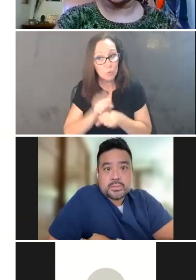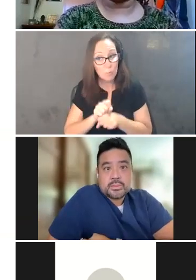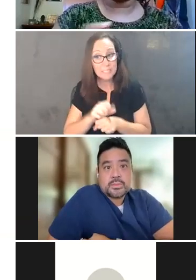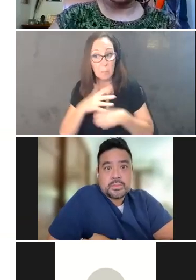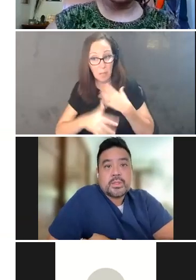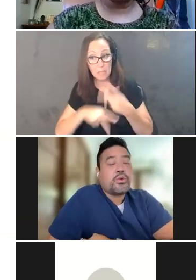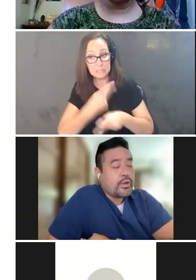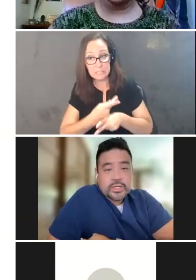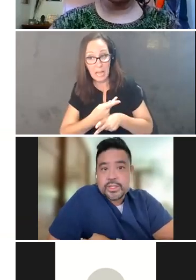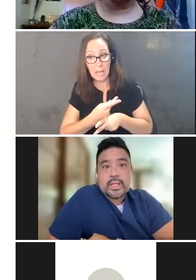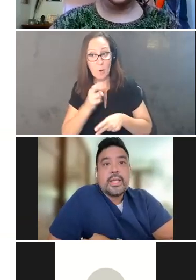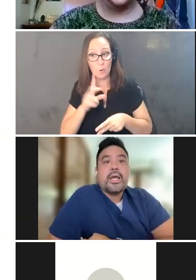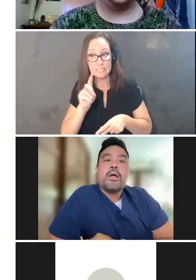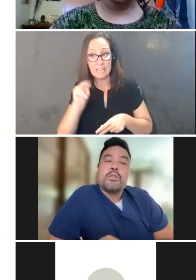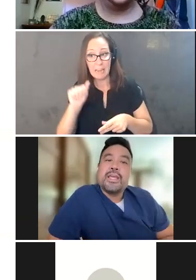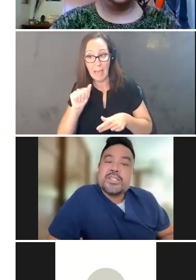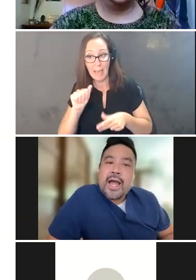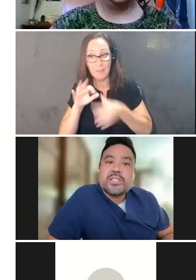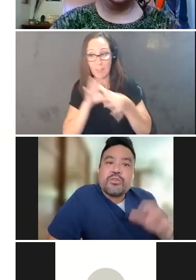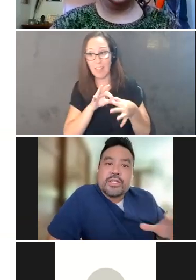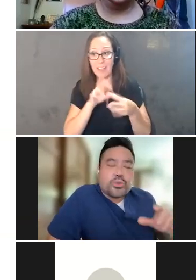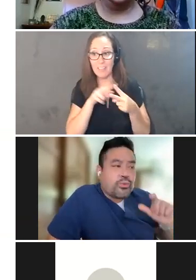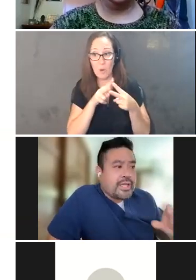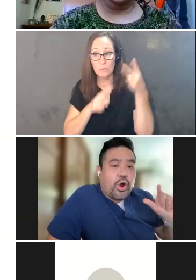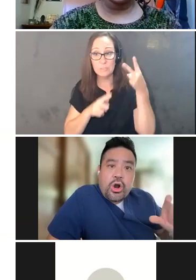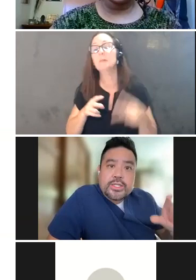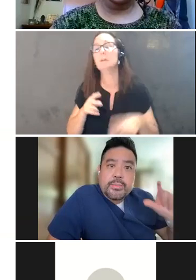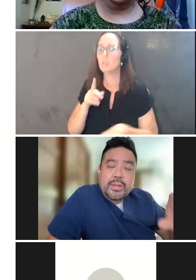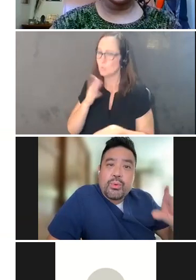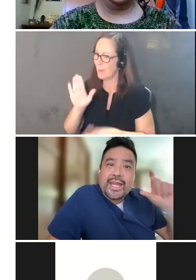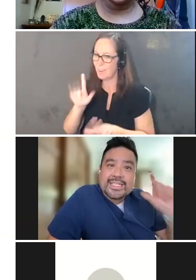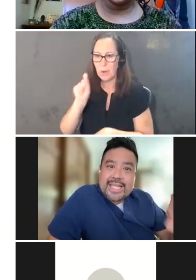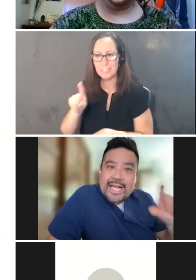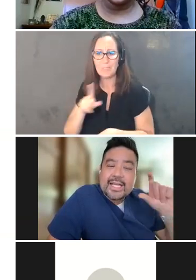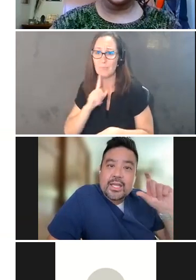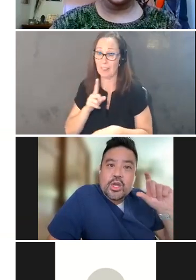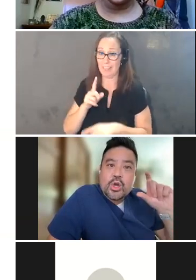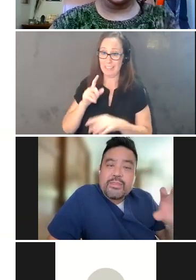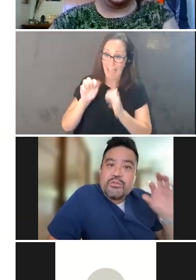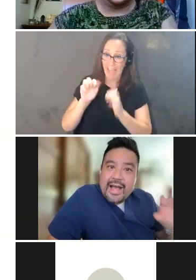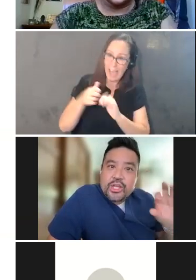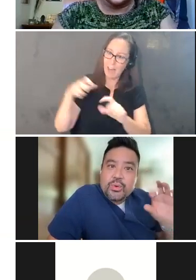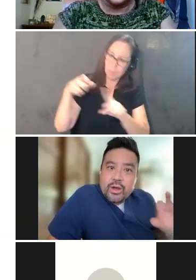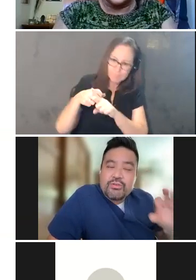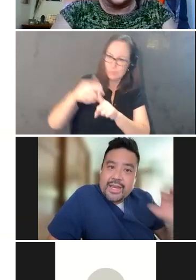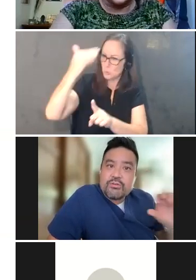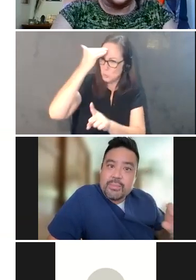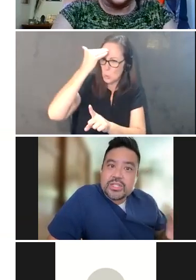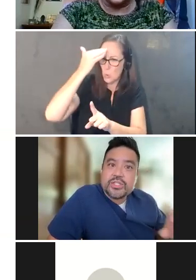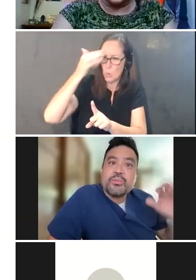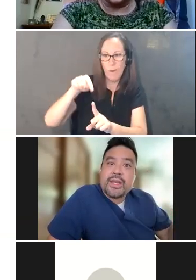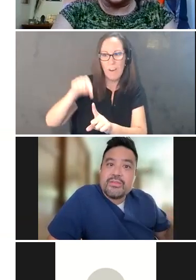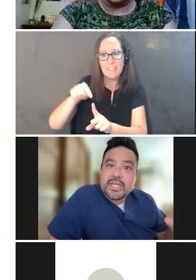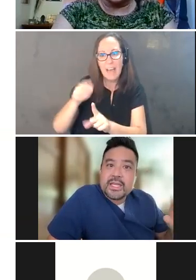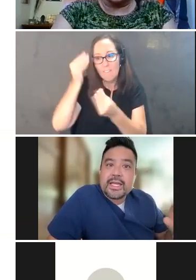DNA? Great question. These kinds of things are really hard to pinpoint exactly what the value of that